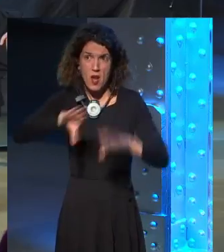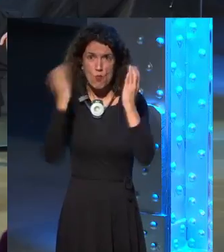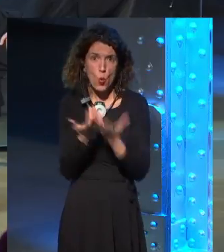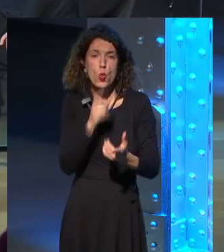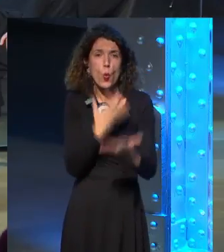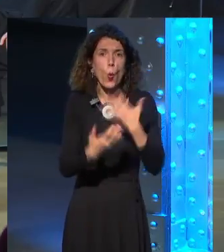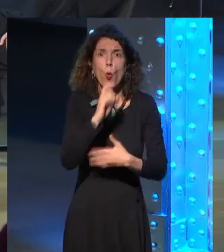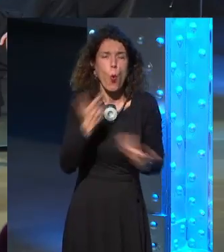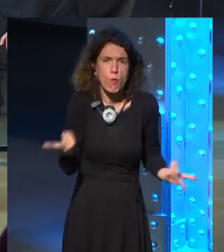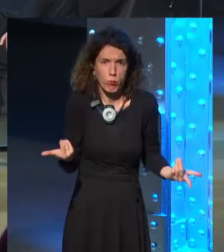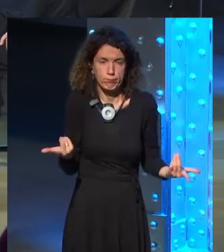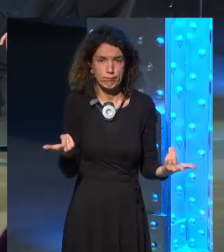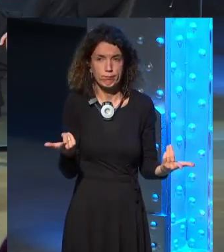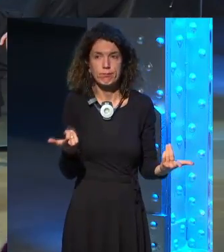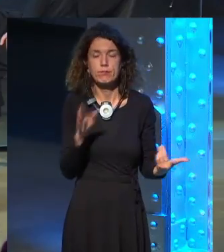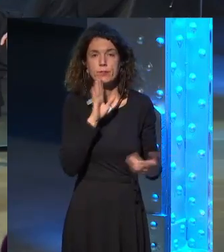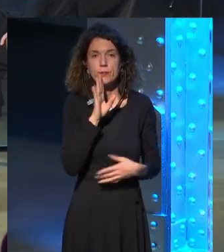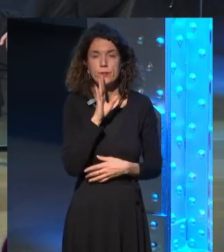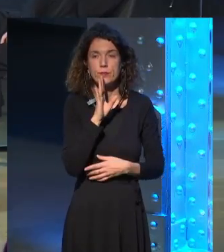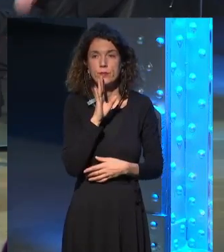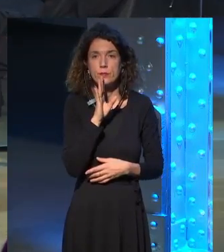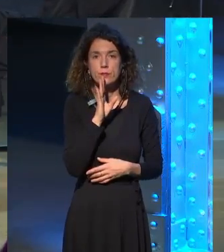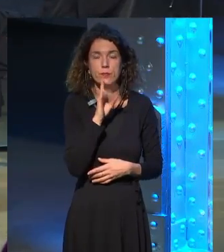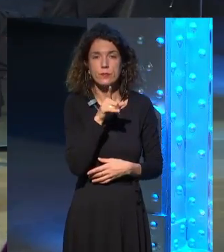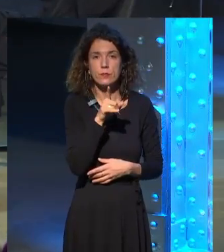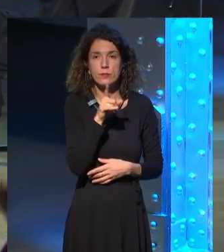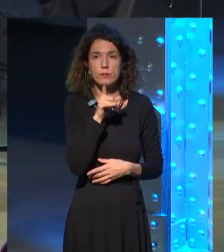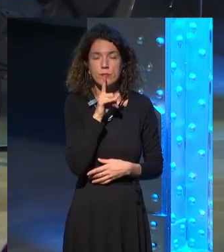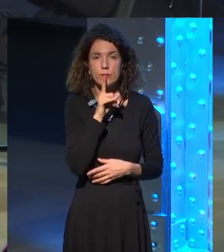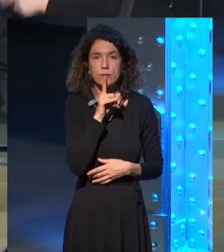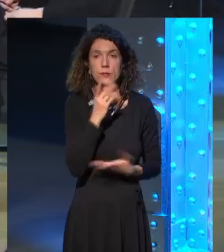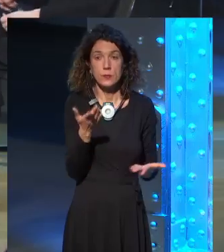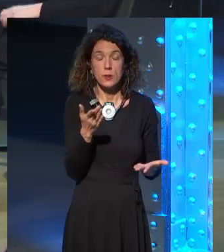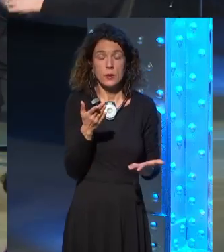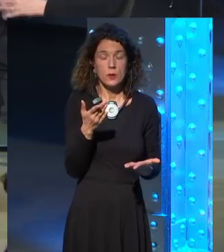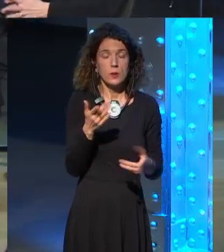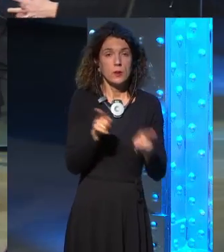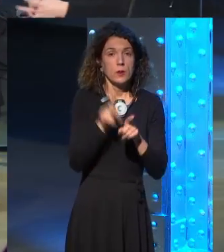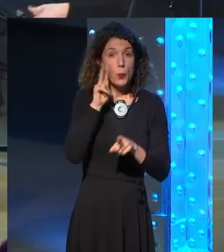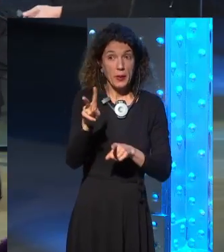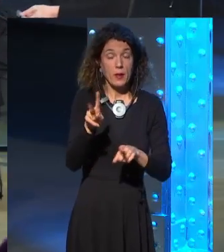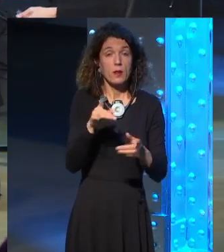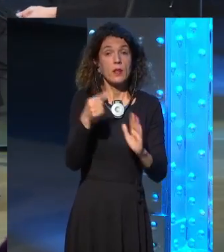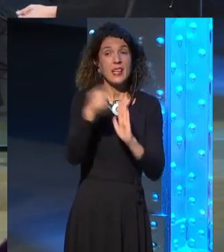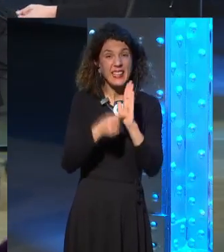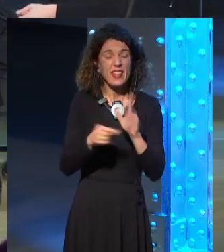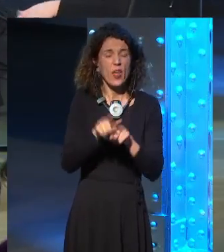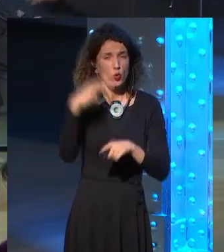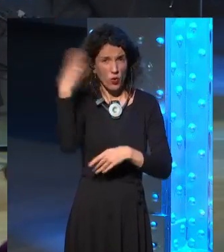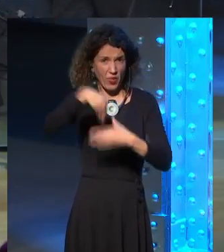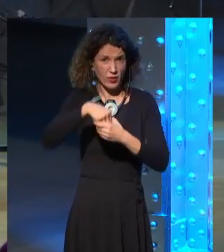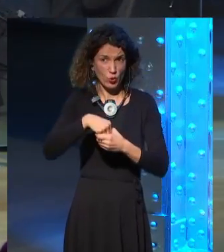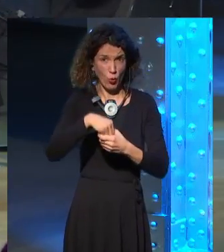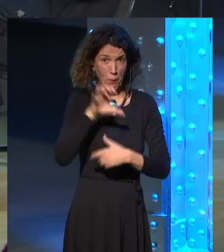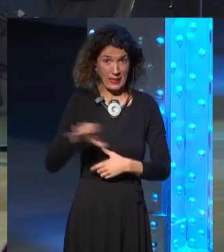with such high rates of happiness? The suicide rates. The countries that